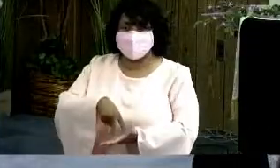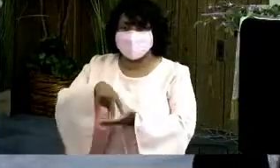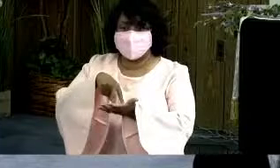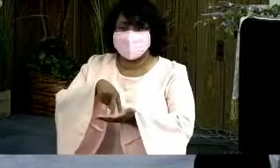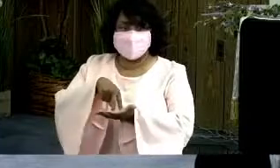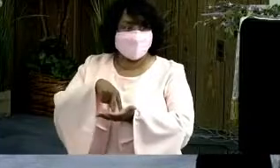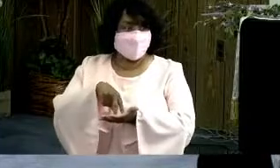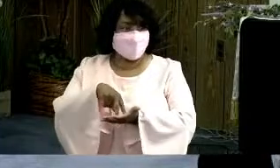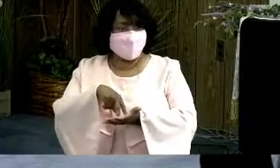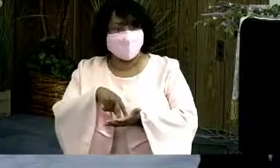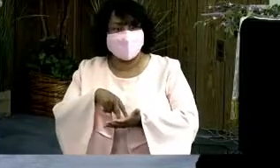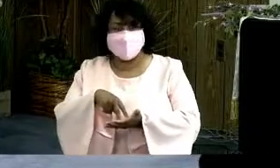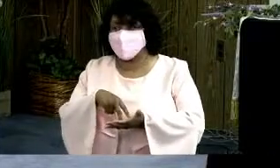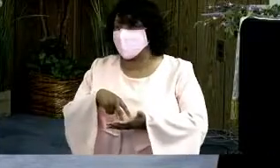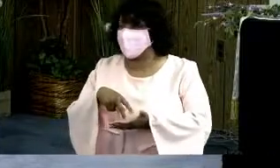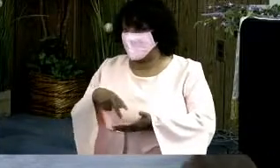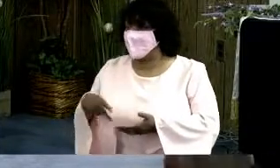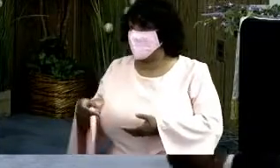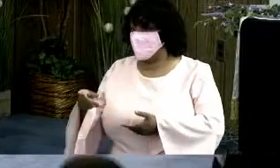Remain standing for our morning